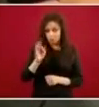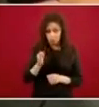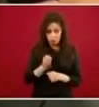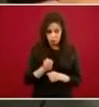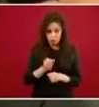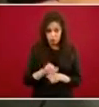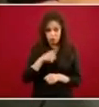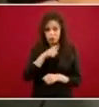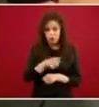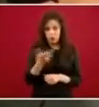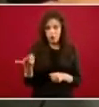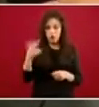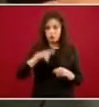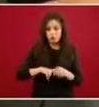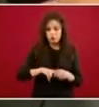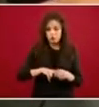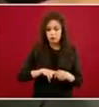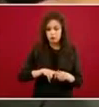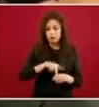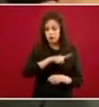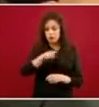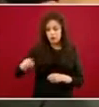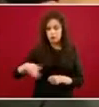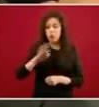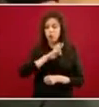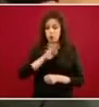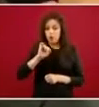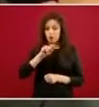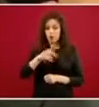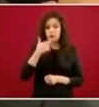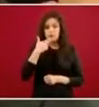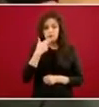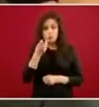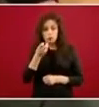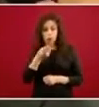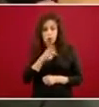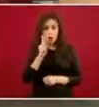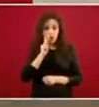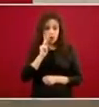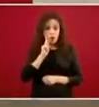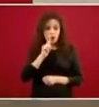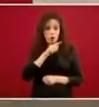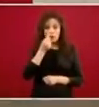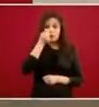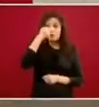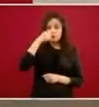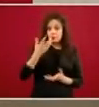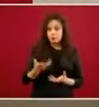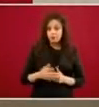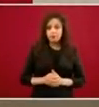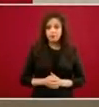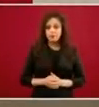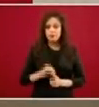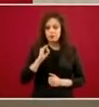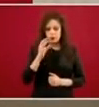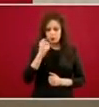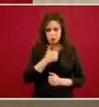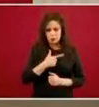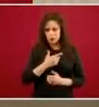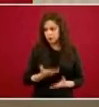registration. And I would also like to know how many private and public hospitals are actually licensed to